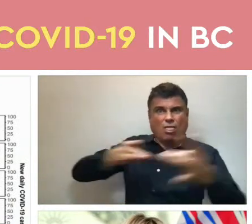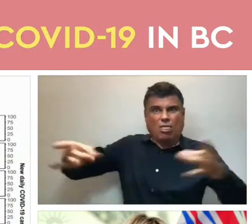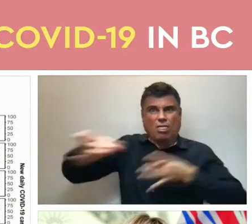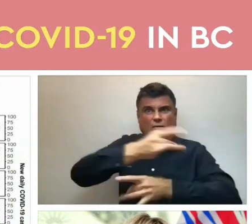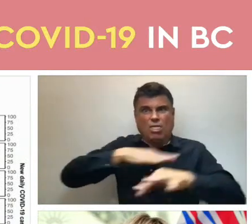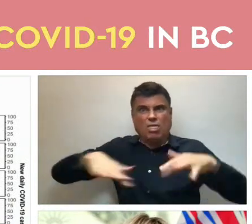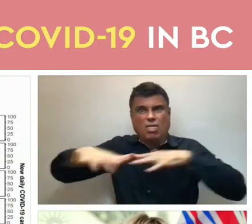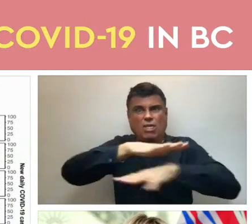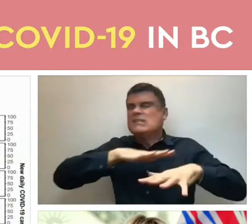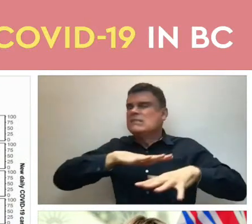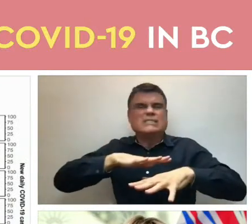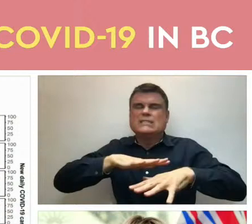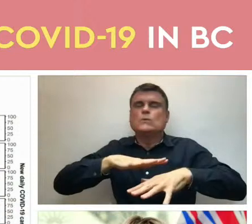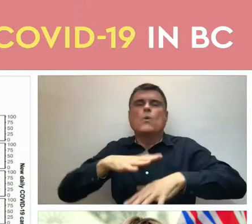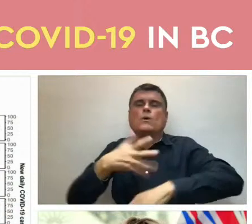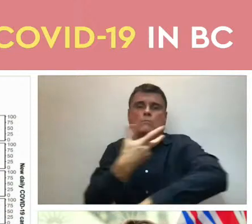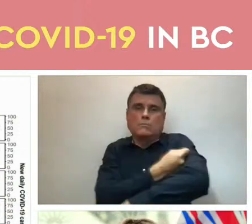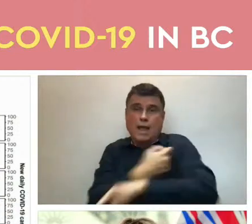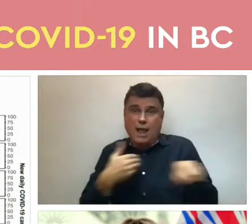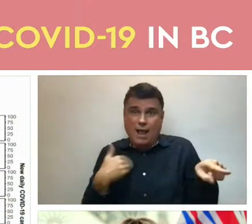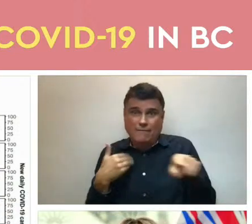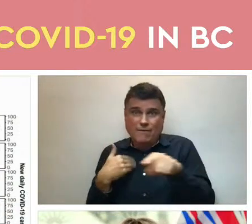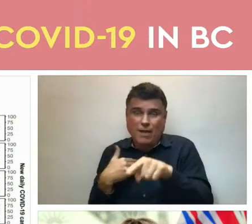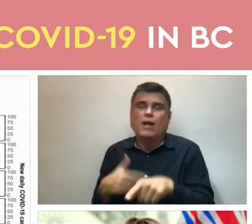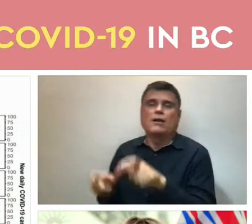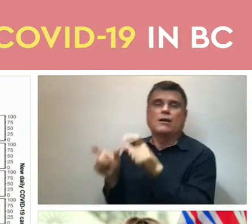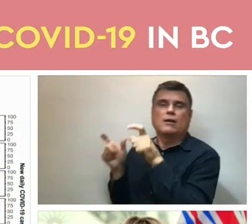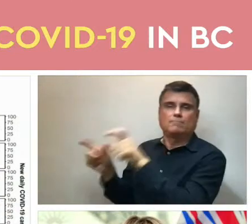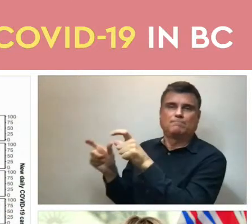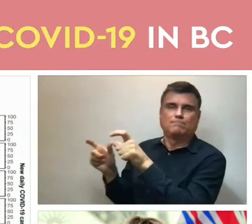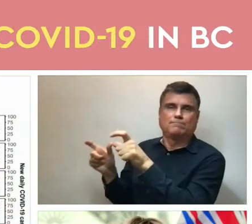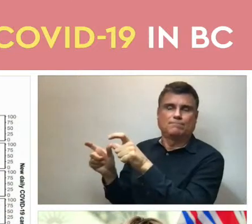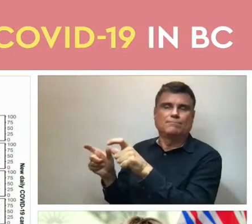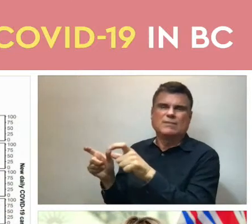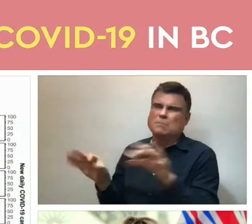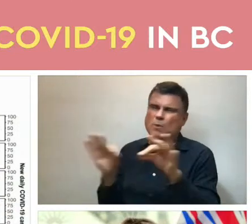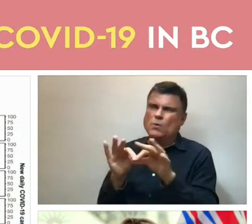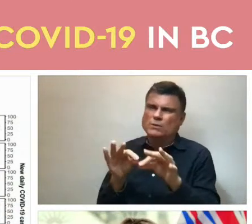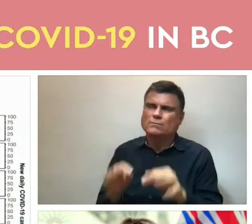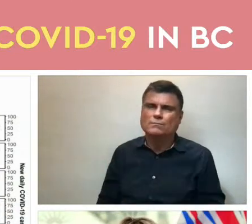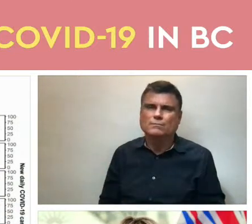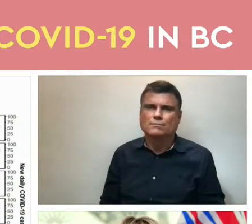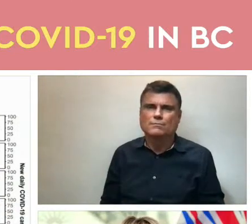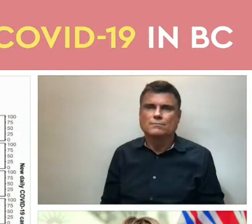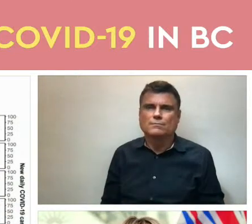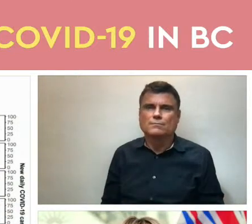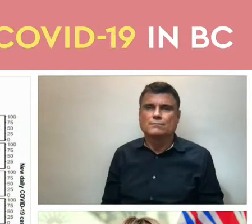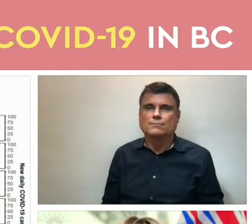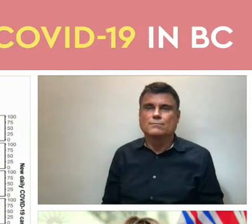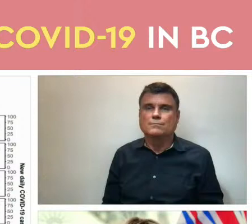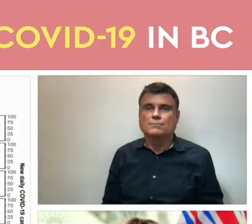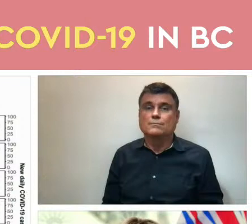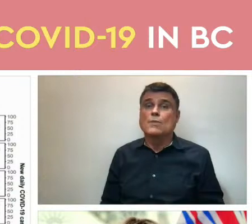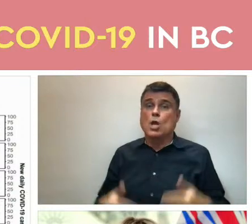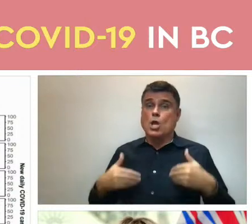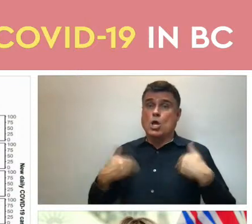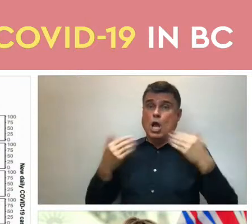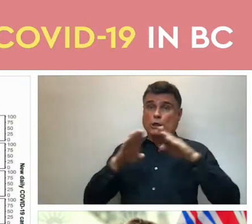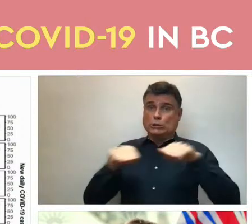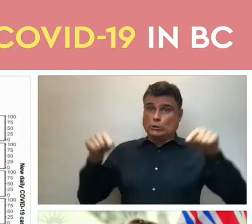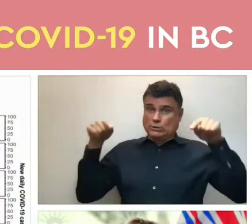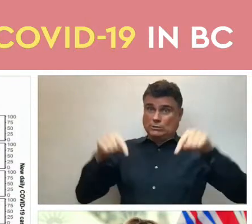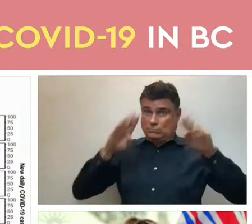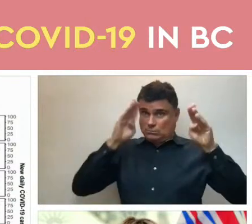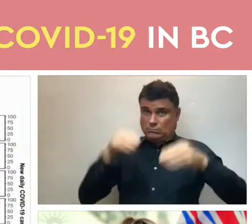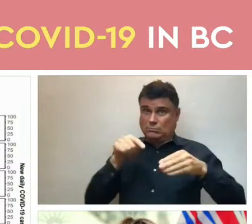seeing younger people, the incidence really reflects the incidence in communities. As we know, in the interior and northern health, we